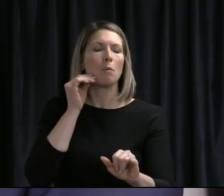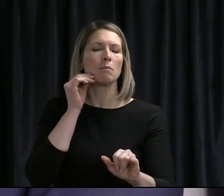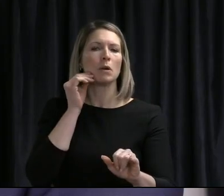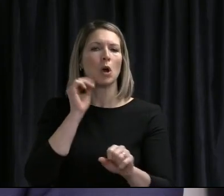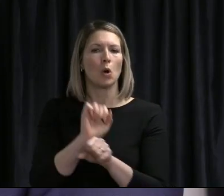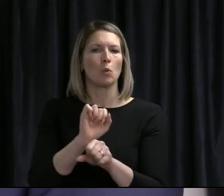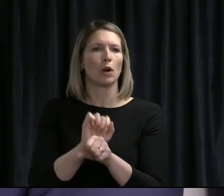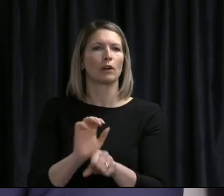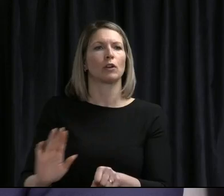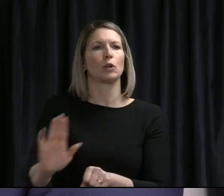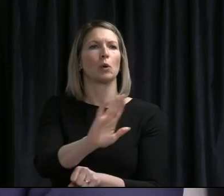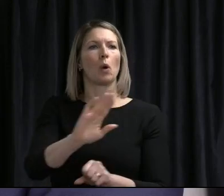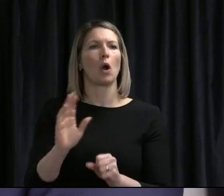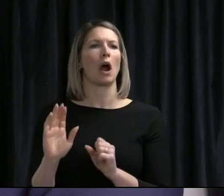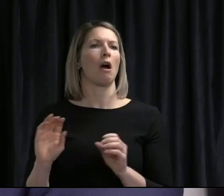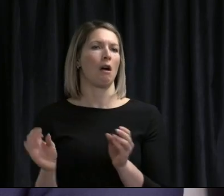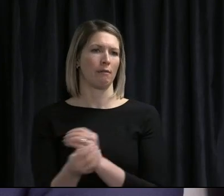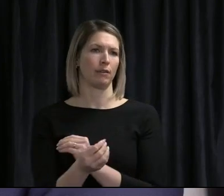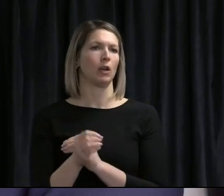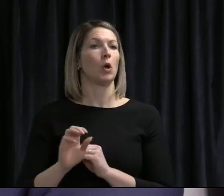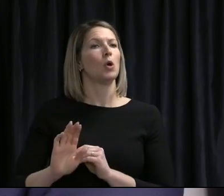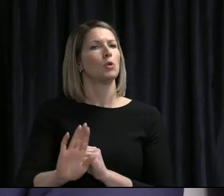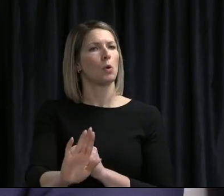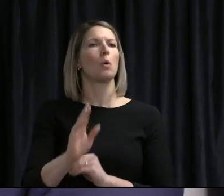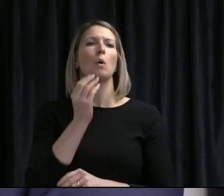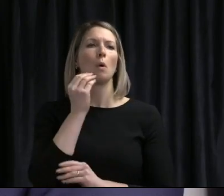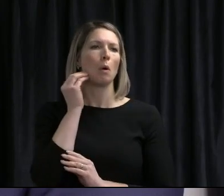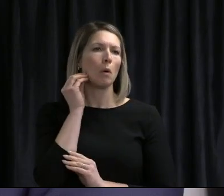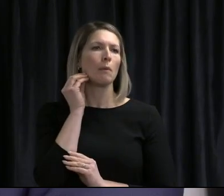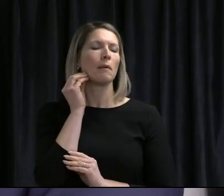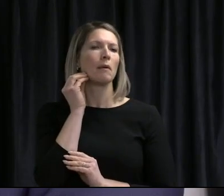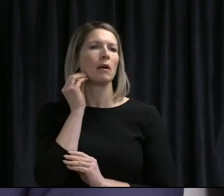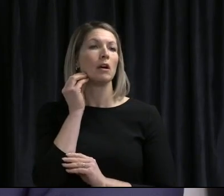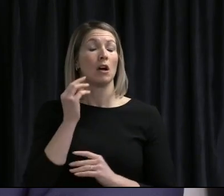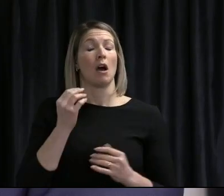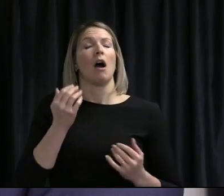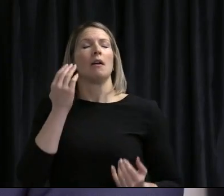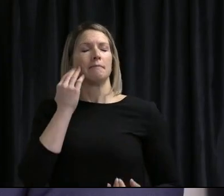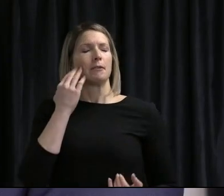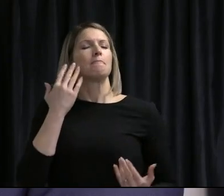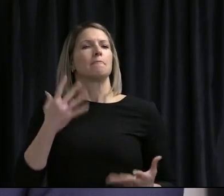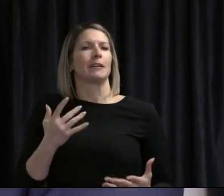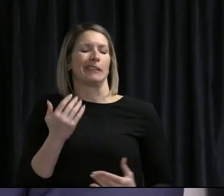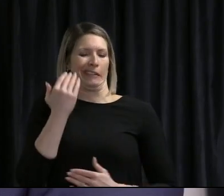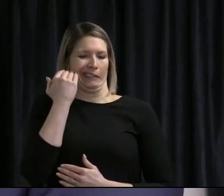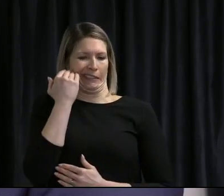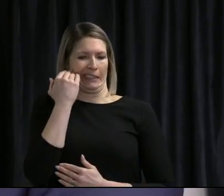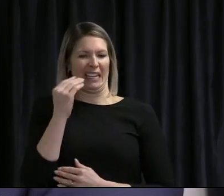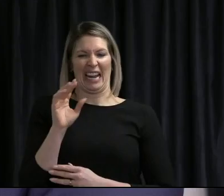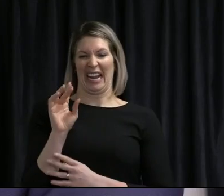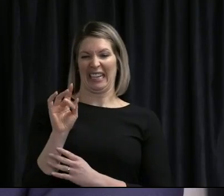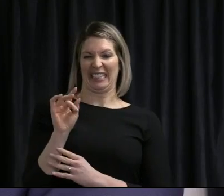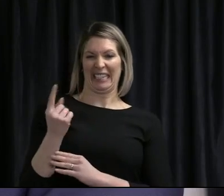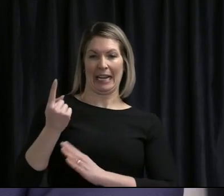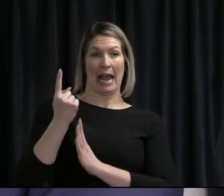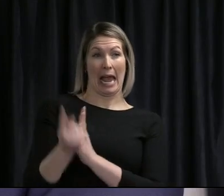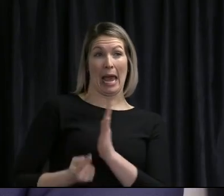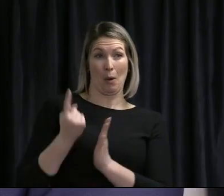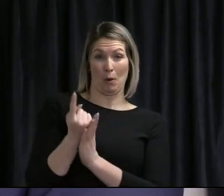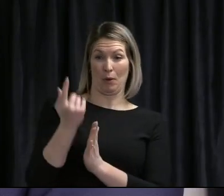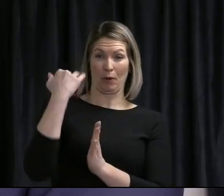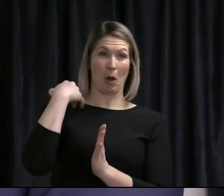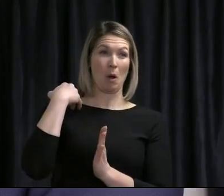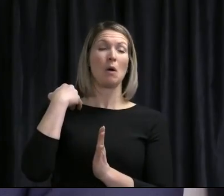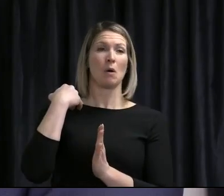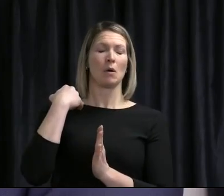emphasise that these are decisions we've made on the basis of information as recently as the last 18 hours. That